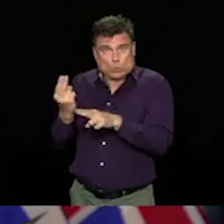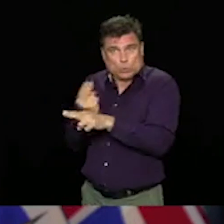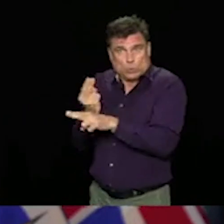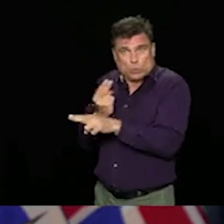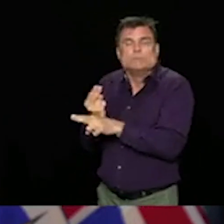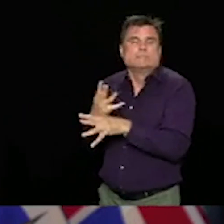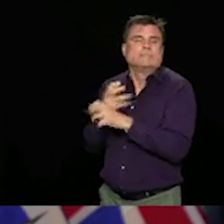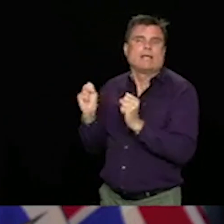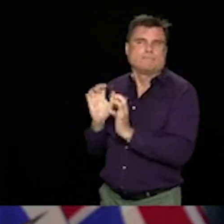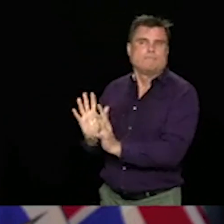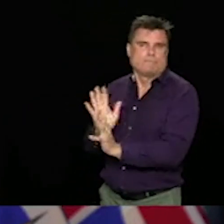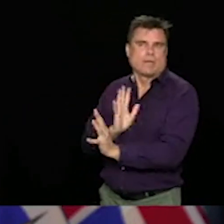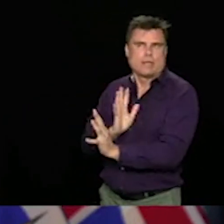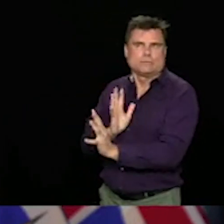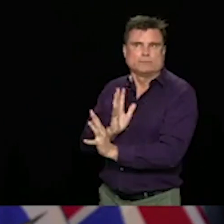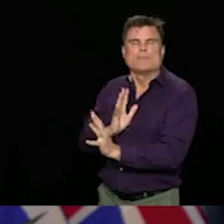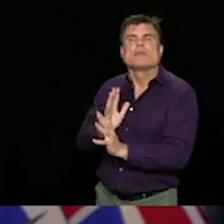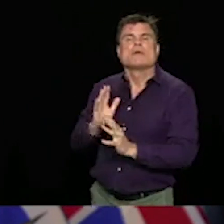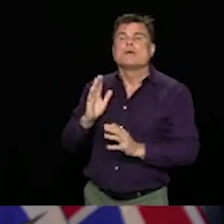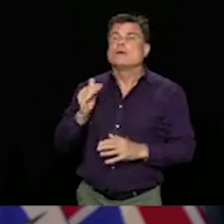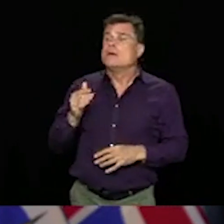it is connection that helps us